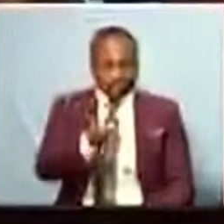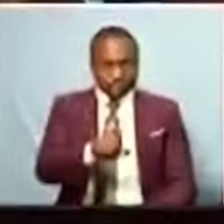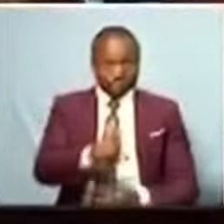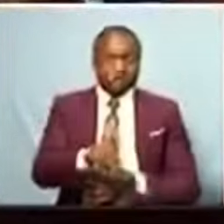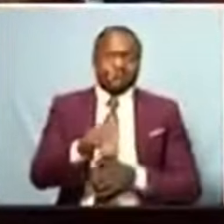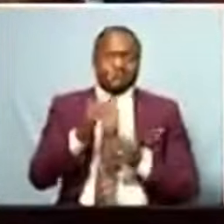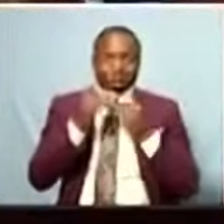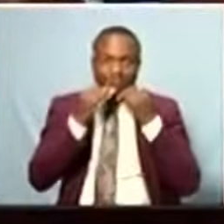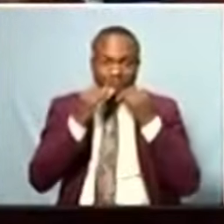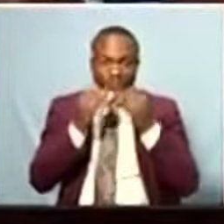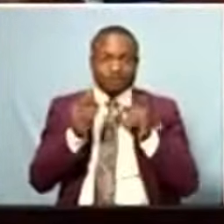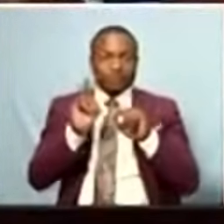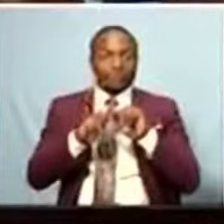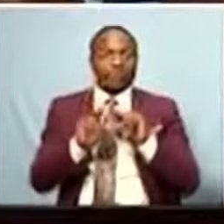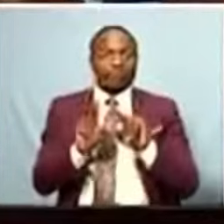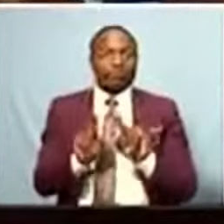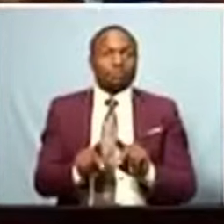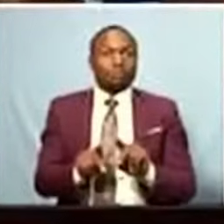Thank you very much, Chair.